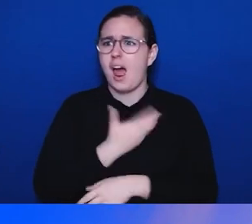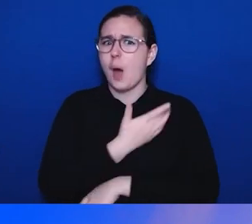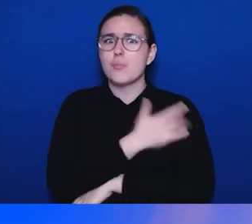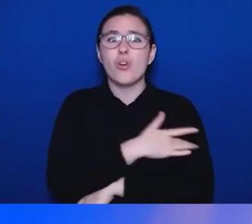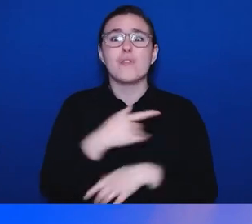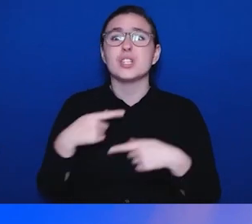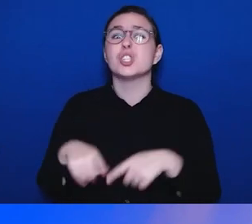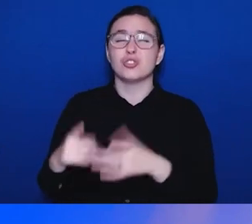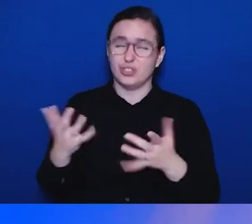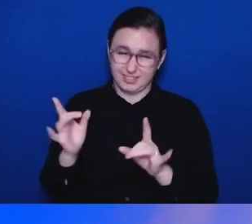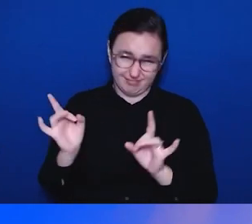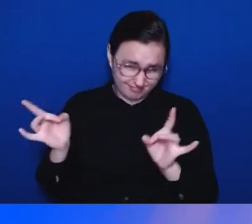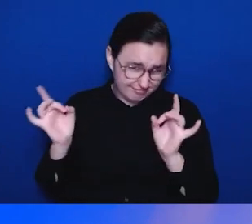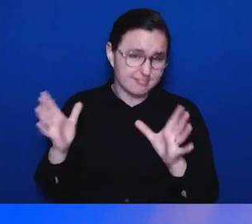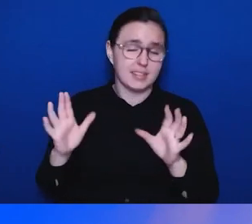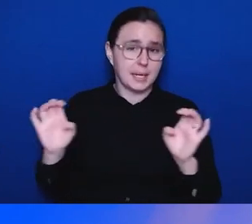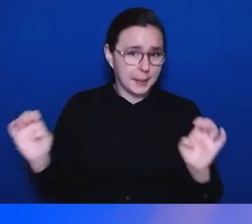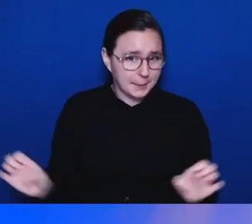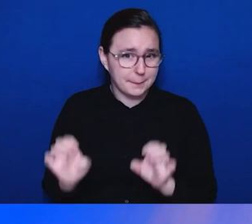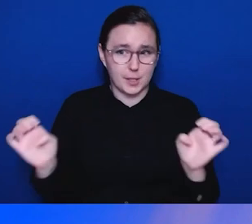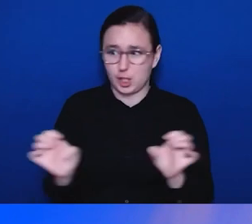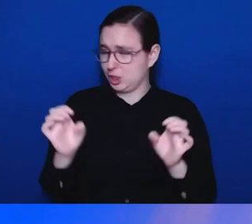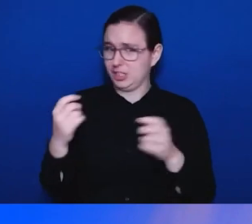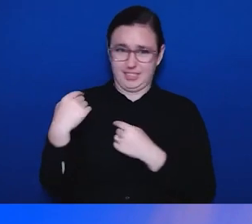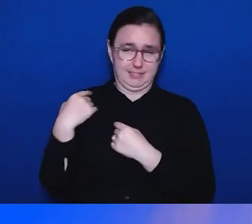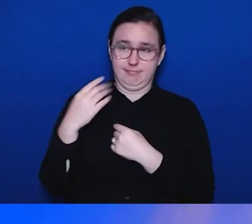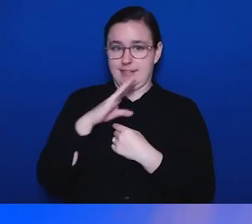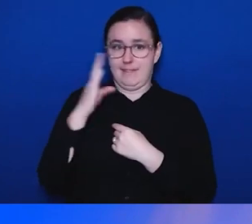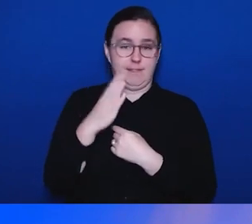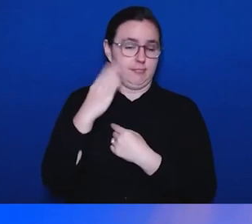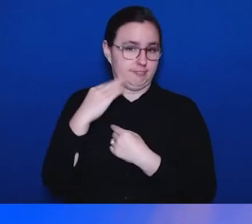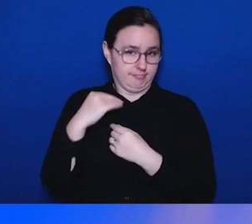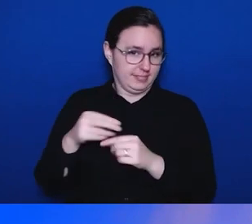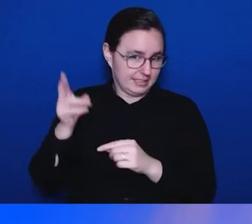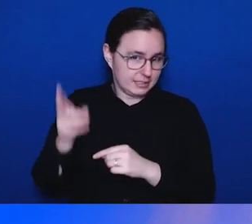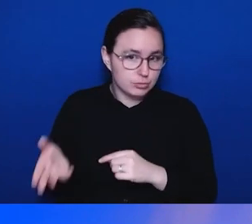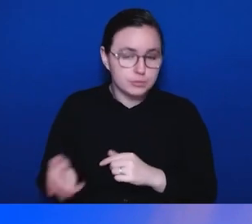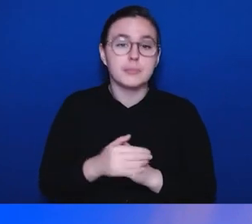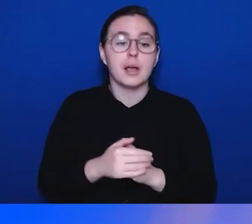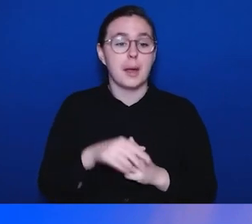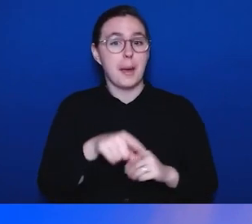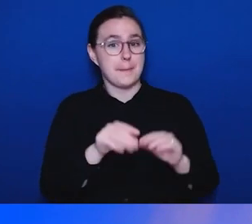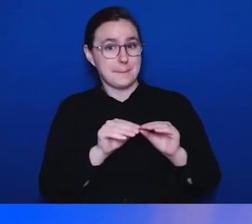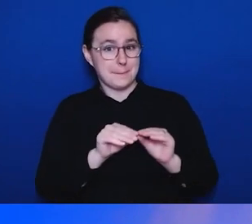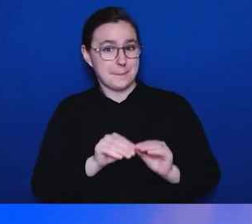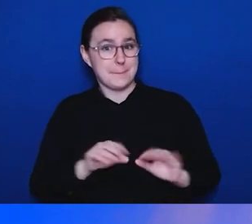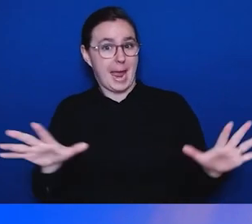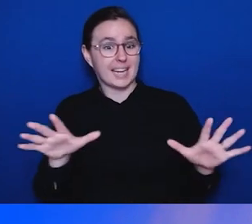minister, who guided our province through the worst public health crisis in memory. But we have so much more to